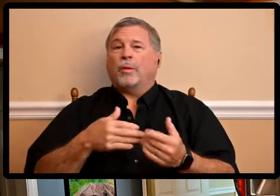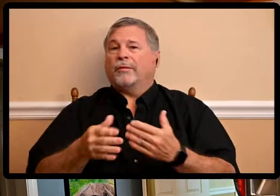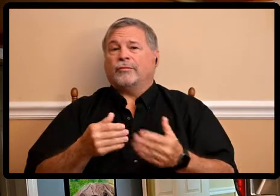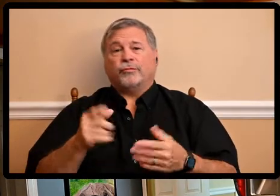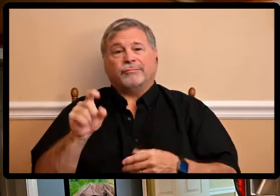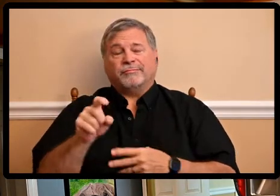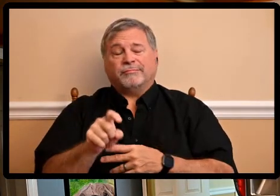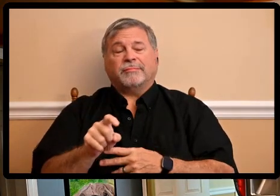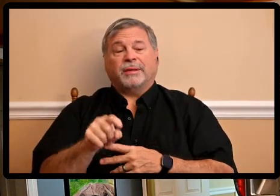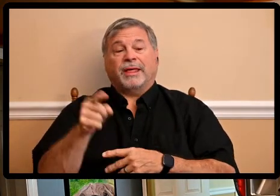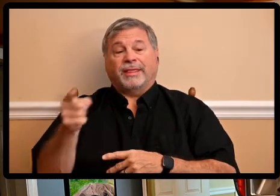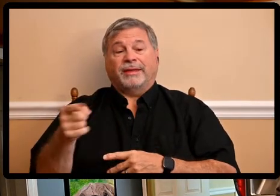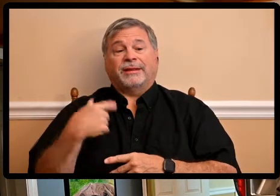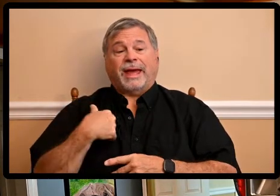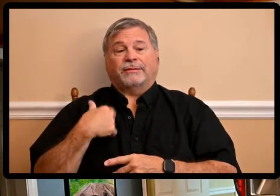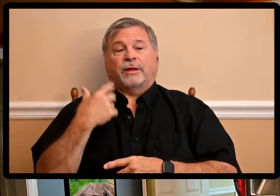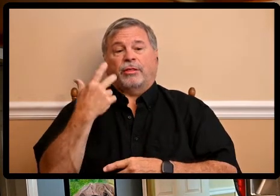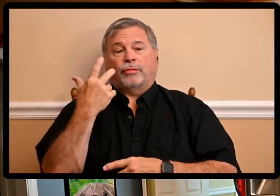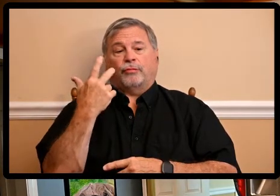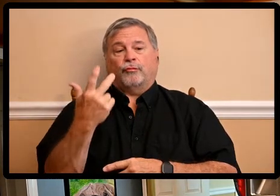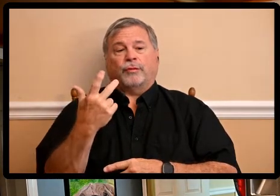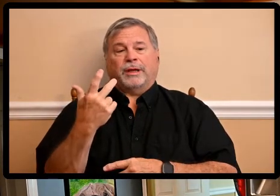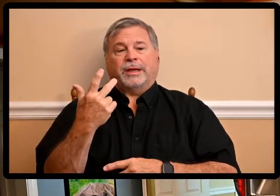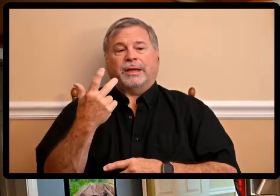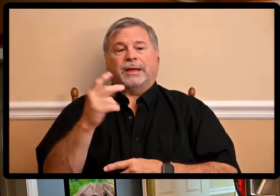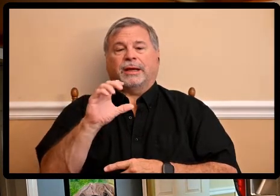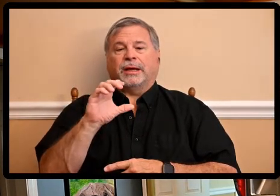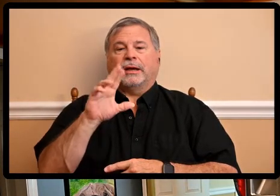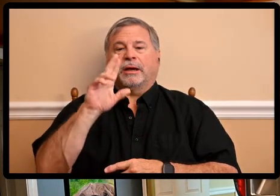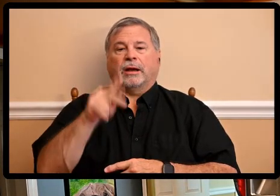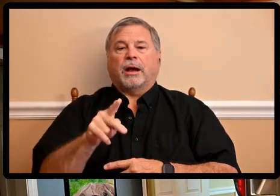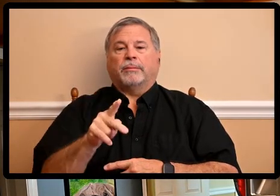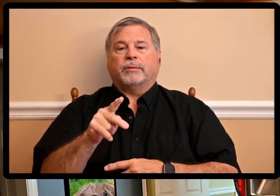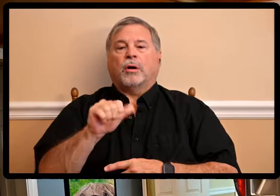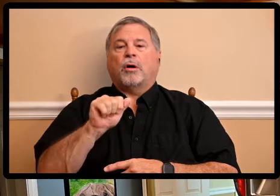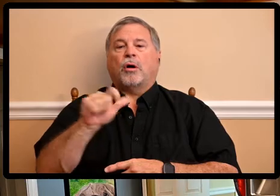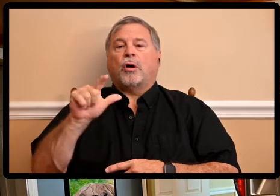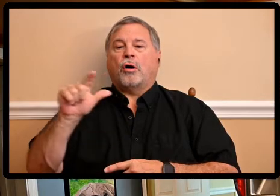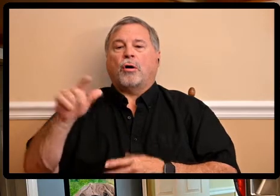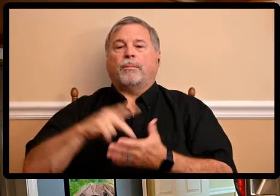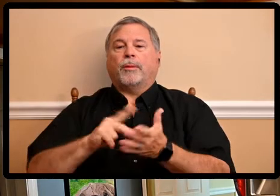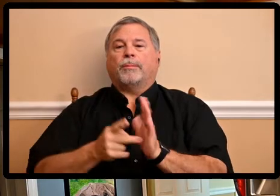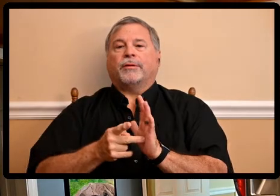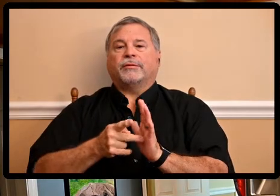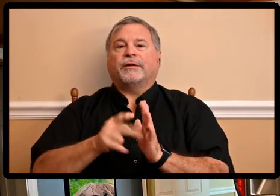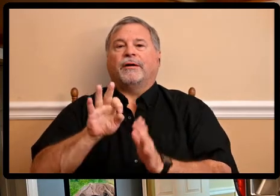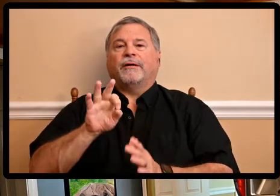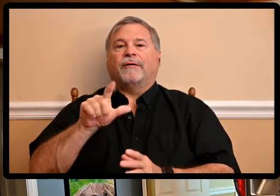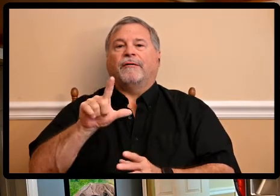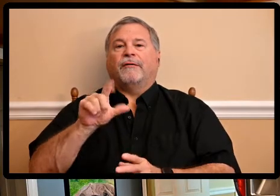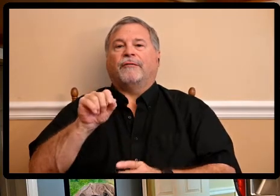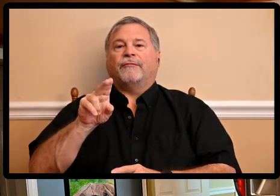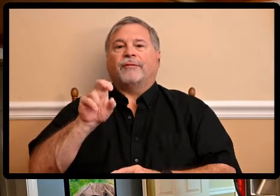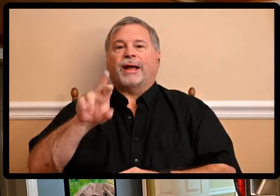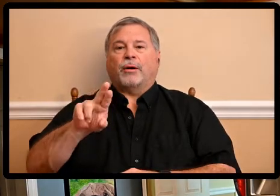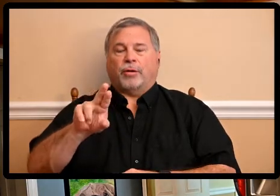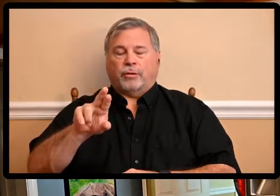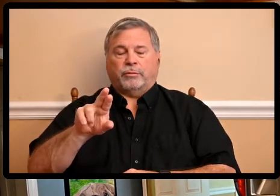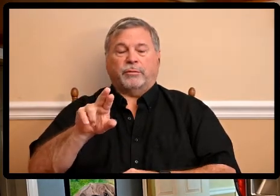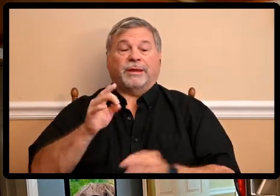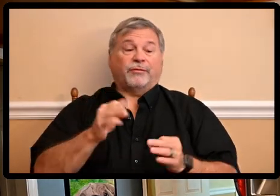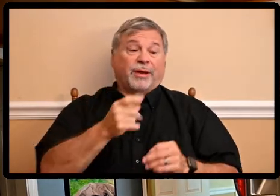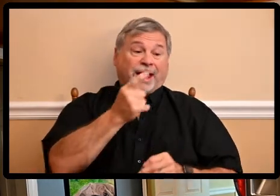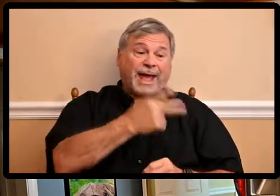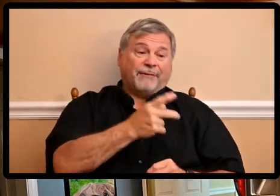actually has 3 cups of all-purpose flour. So if you're doing a half a recipe, you're just going to do a cup